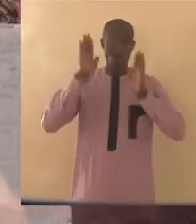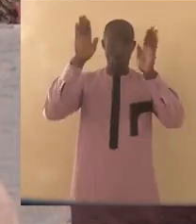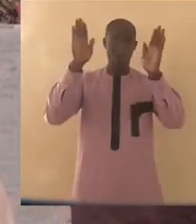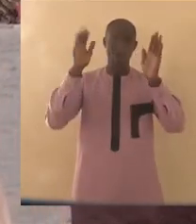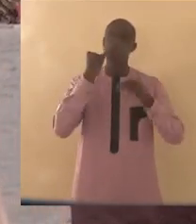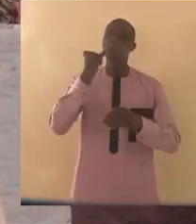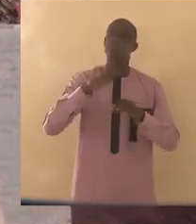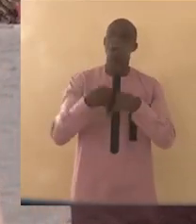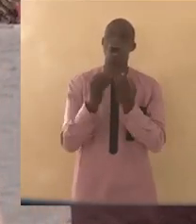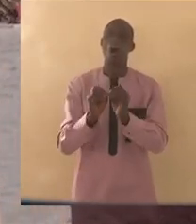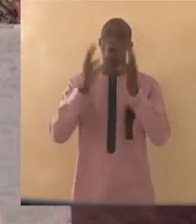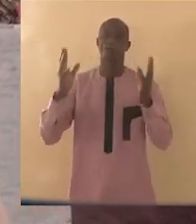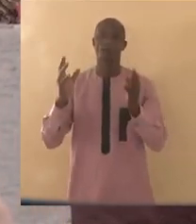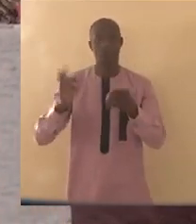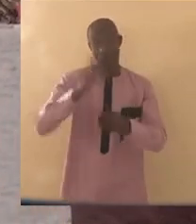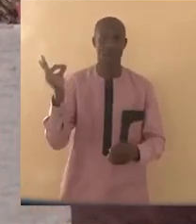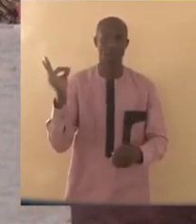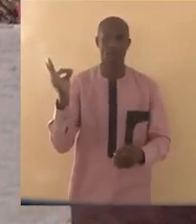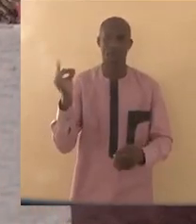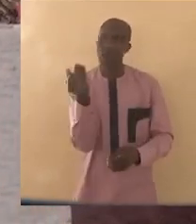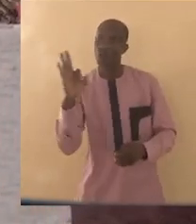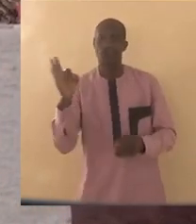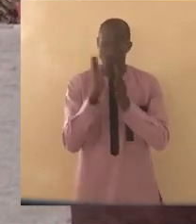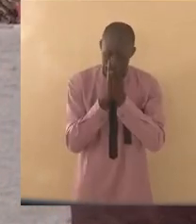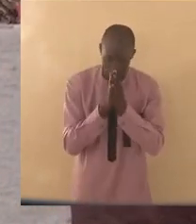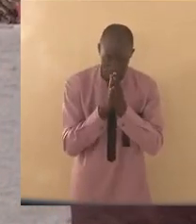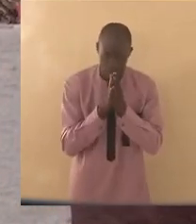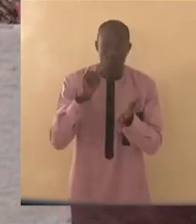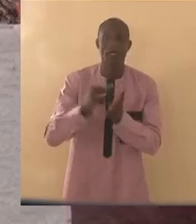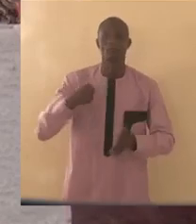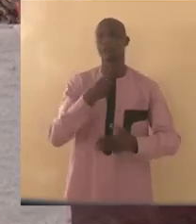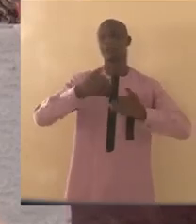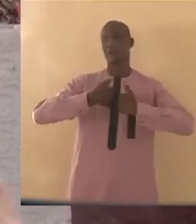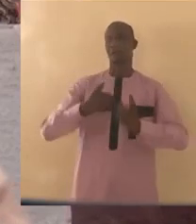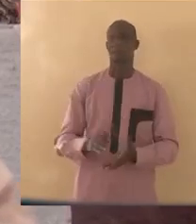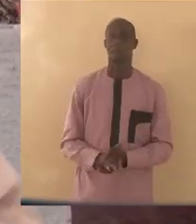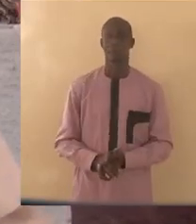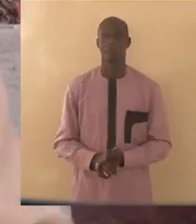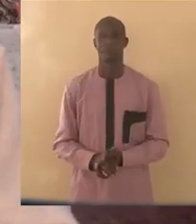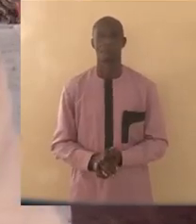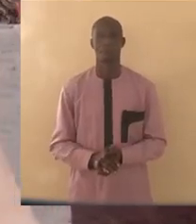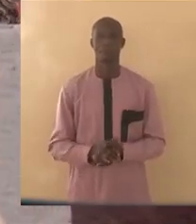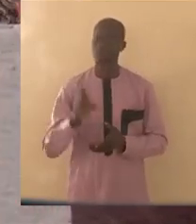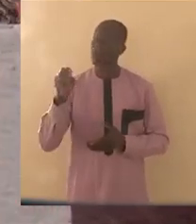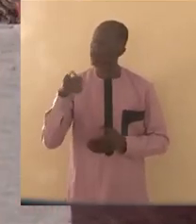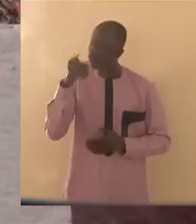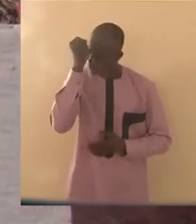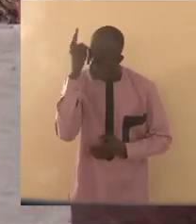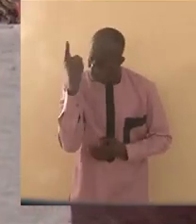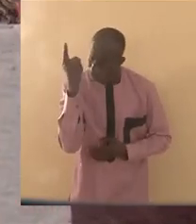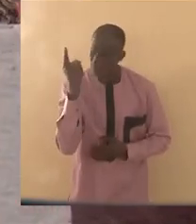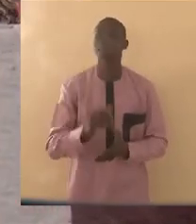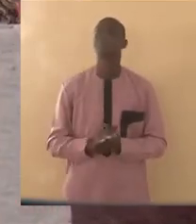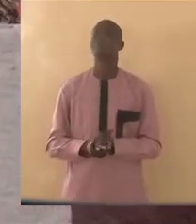wonder is how much of the spirit of prayer that we have. Do you understand that?